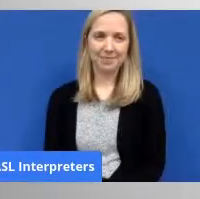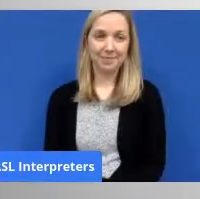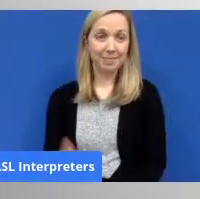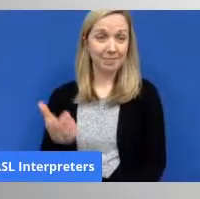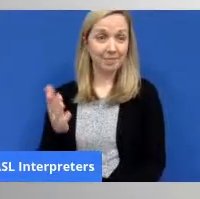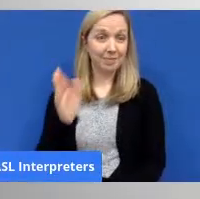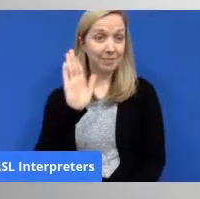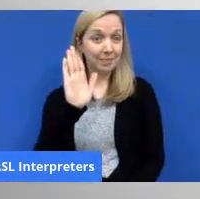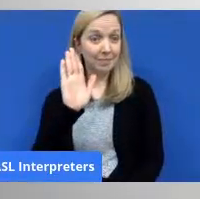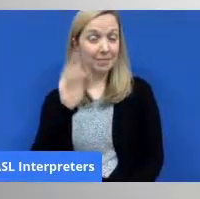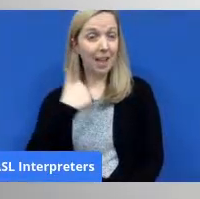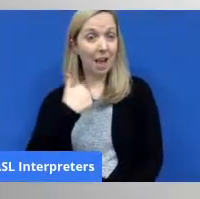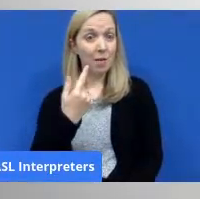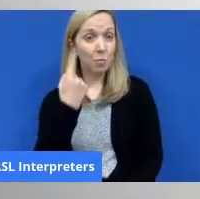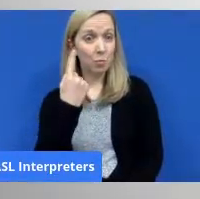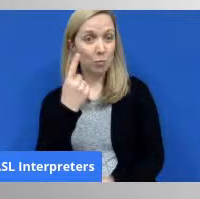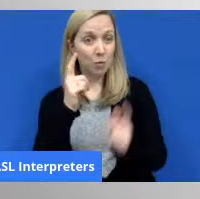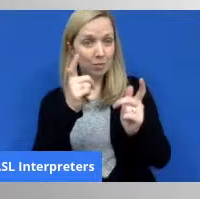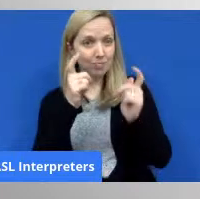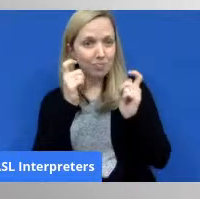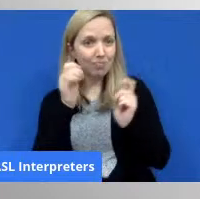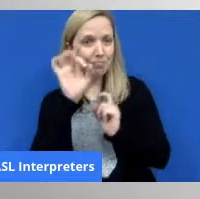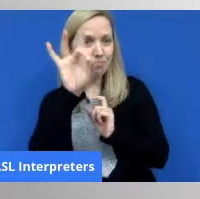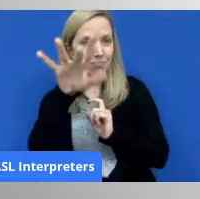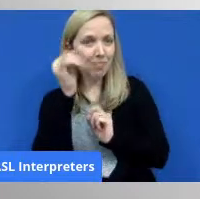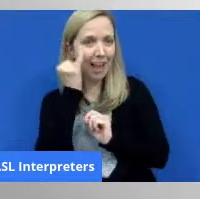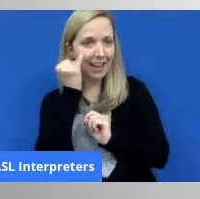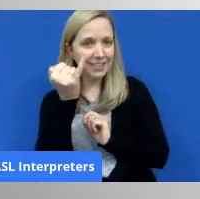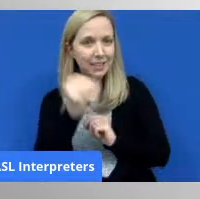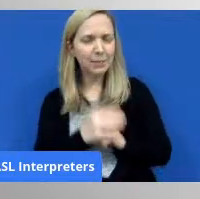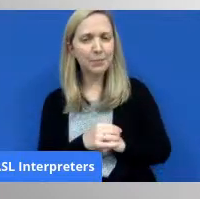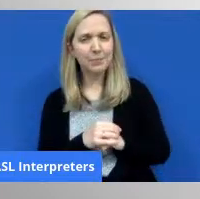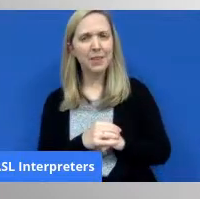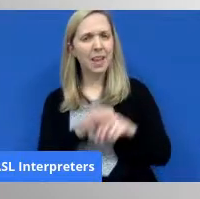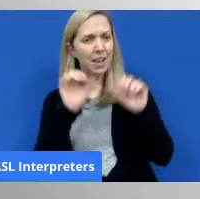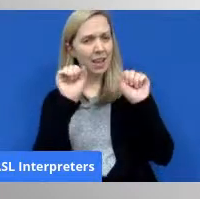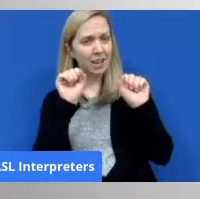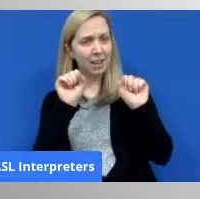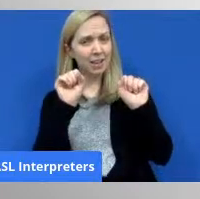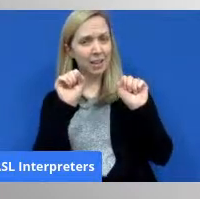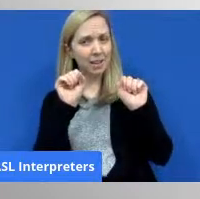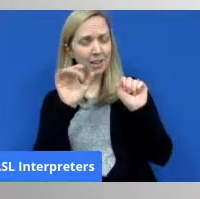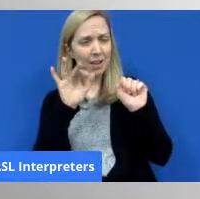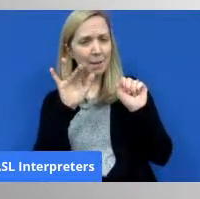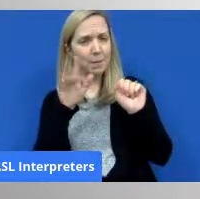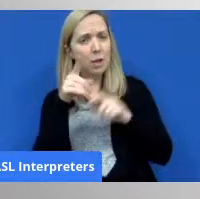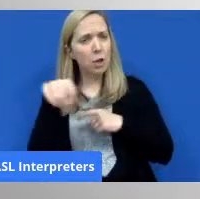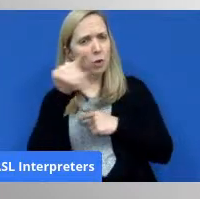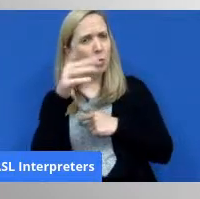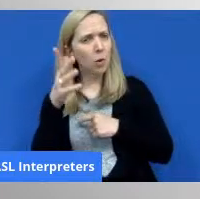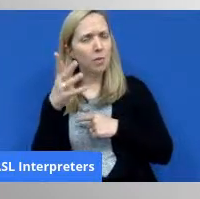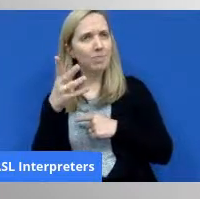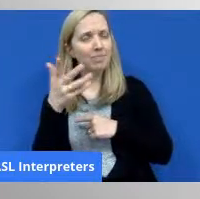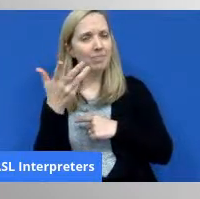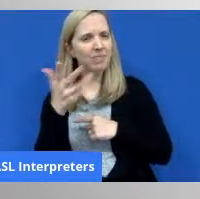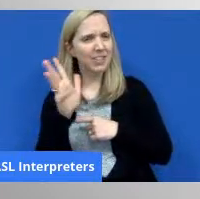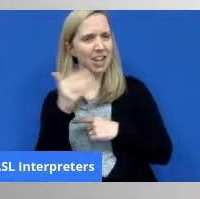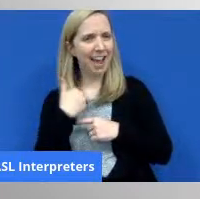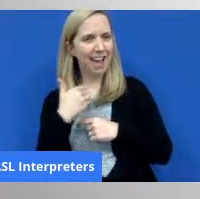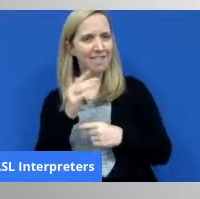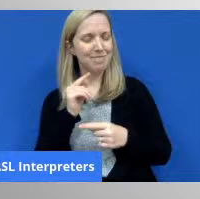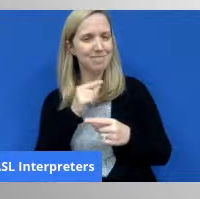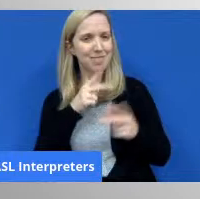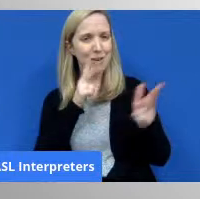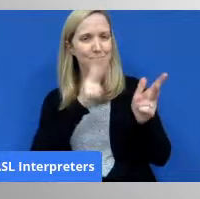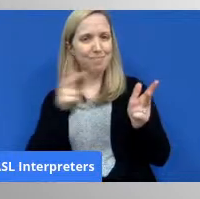I have just a quick little idea. Ken, you guys had a drive-in movie, holiday movie, which apparently